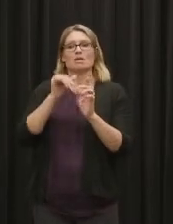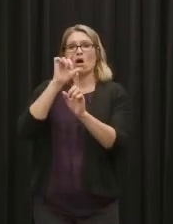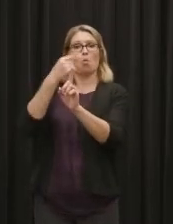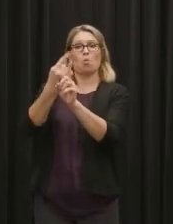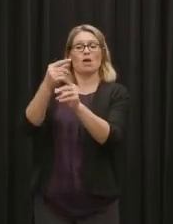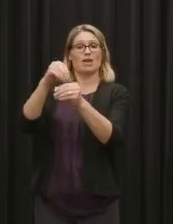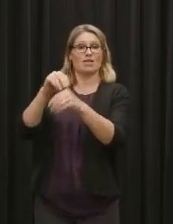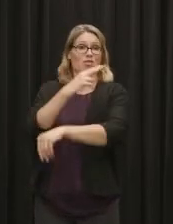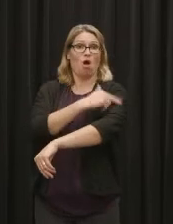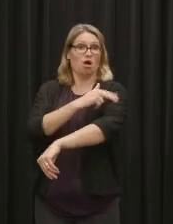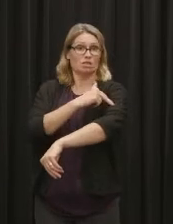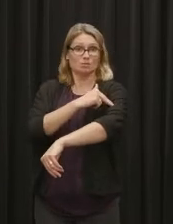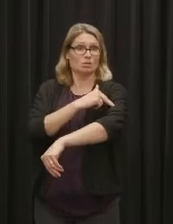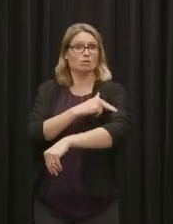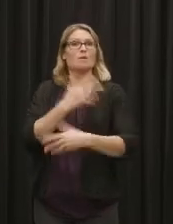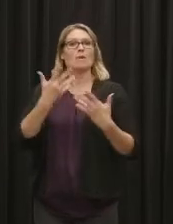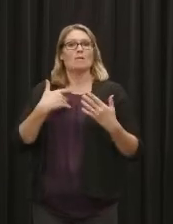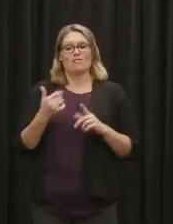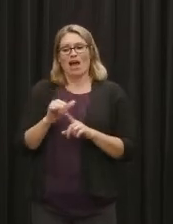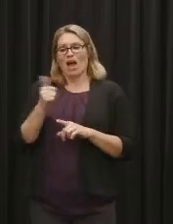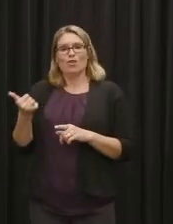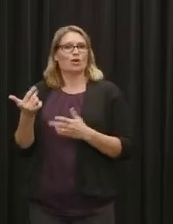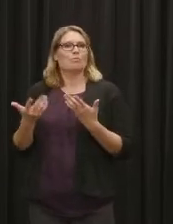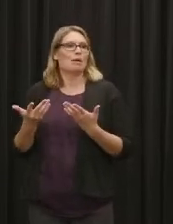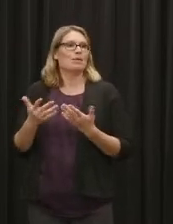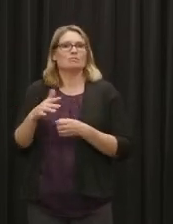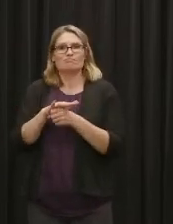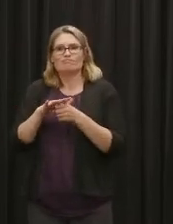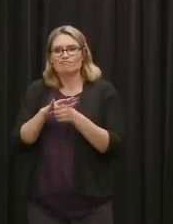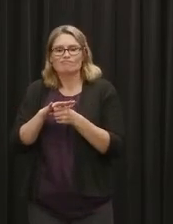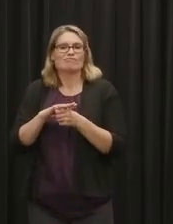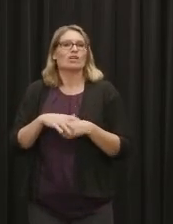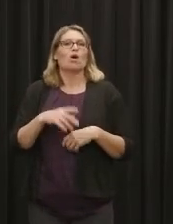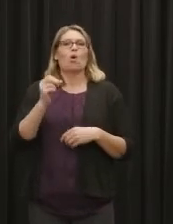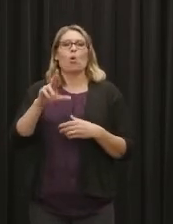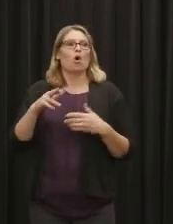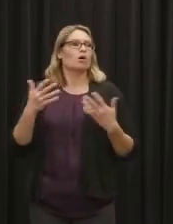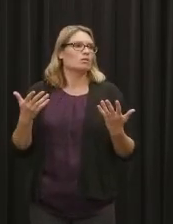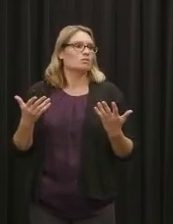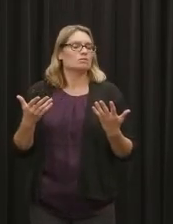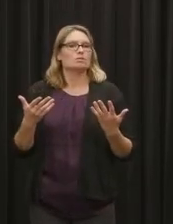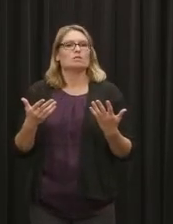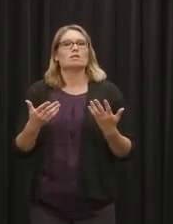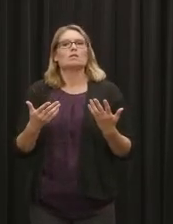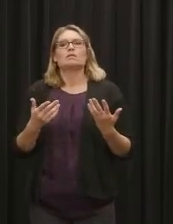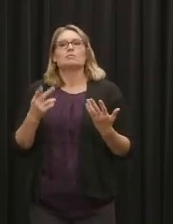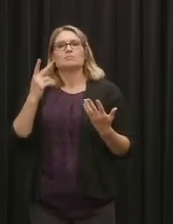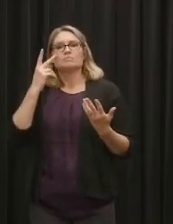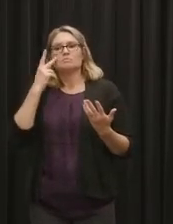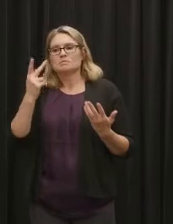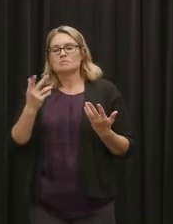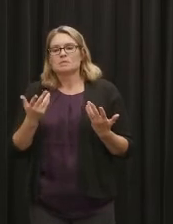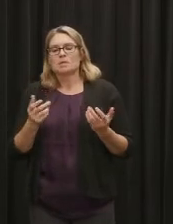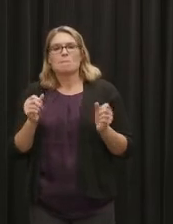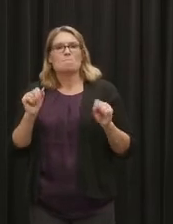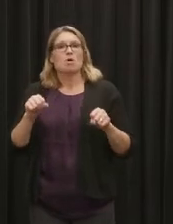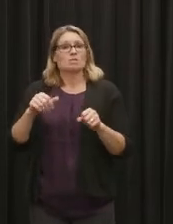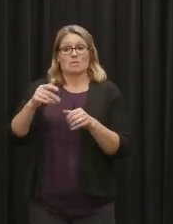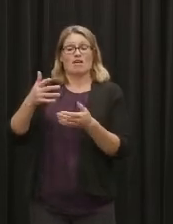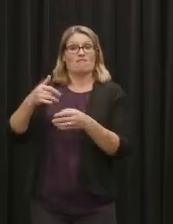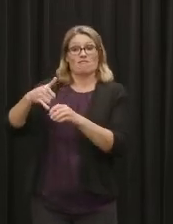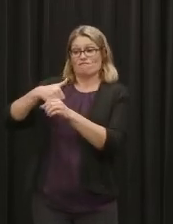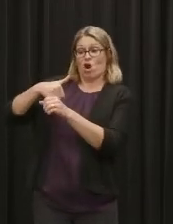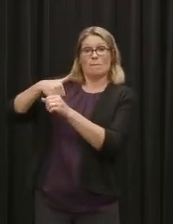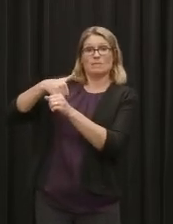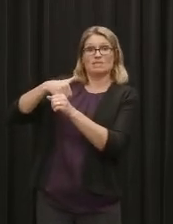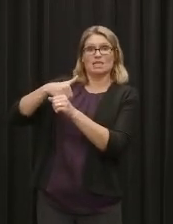regional hospitals, to regional facilities, and ultimately, we'll see a situation where pharmacists